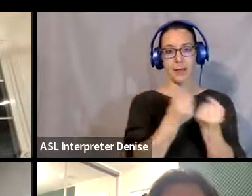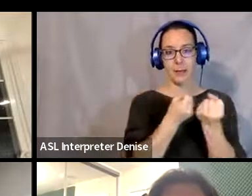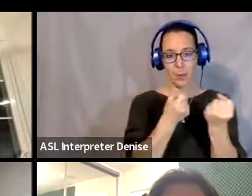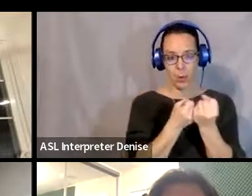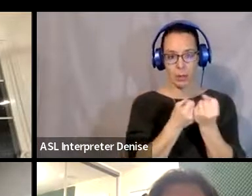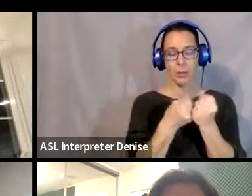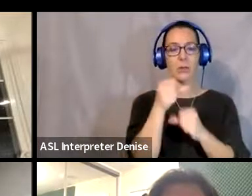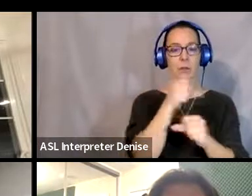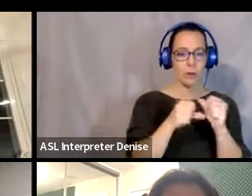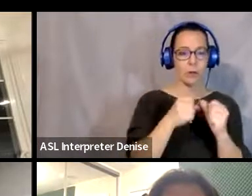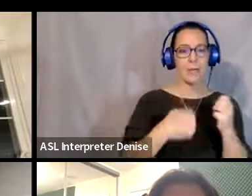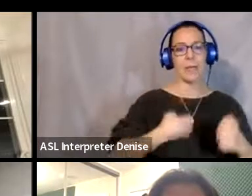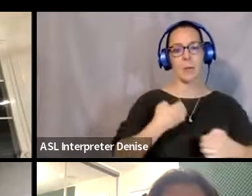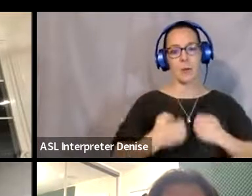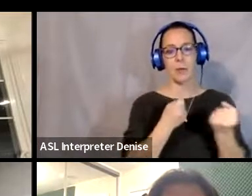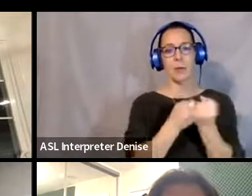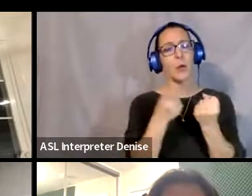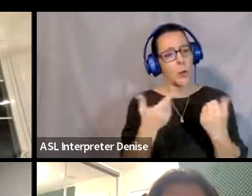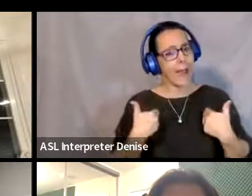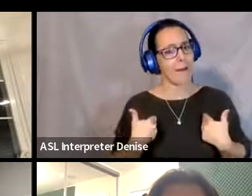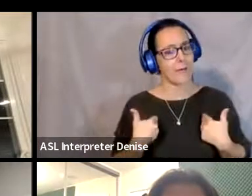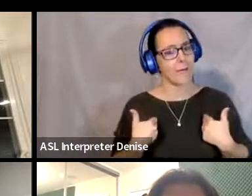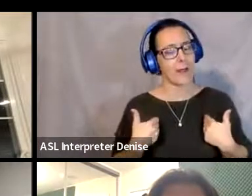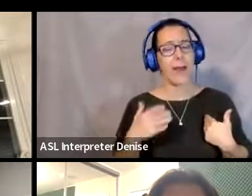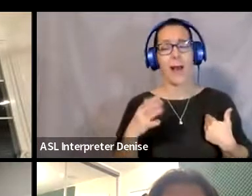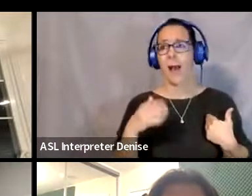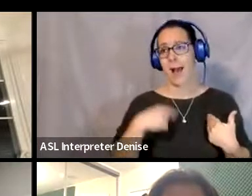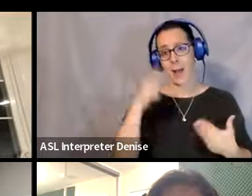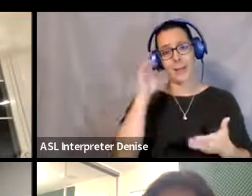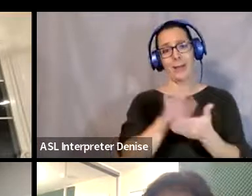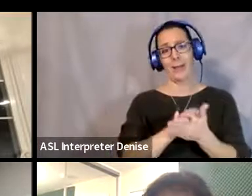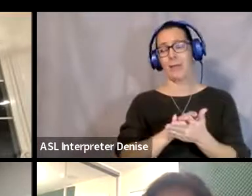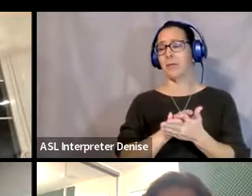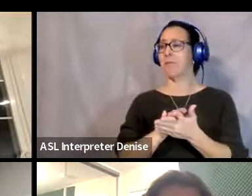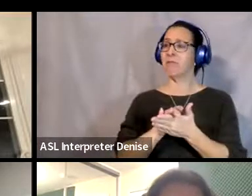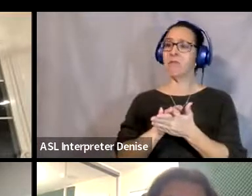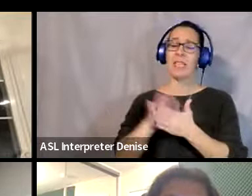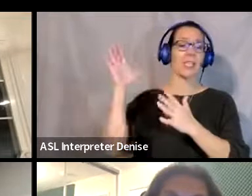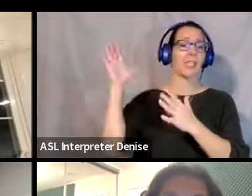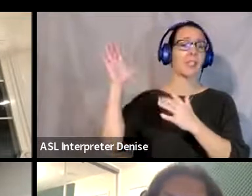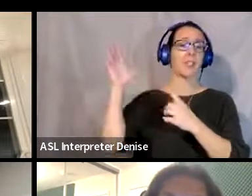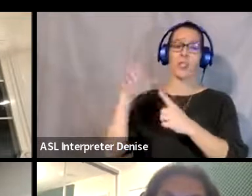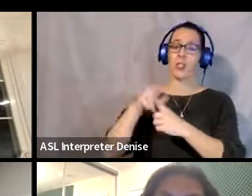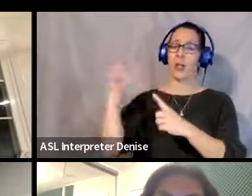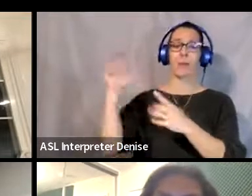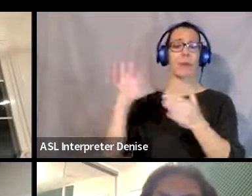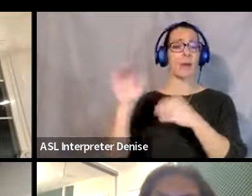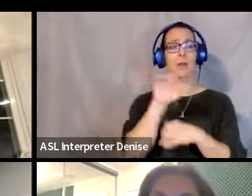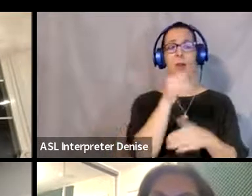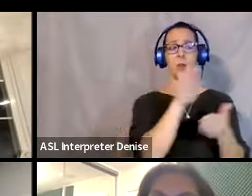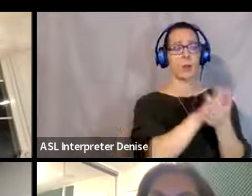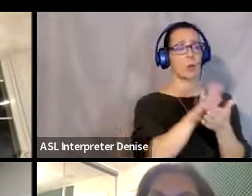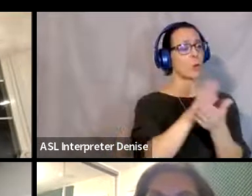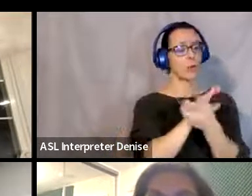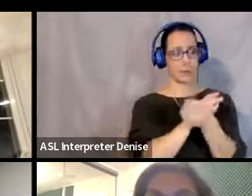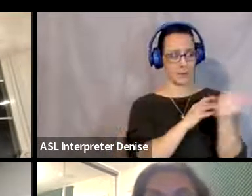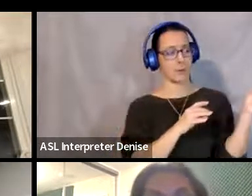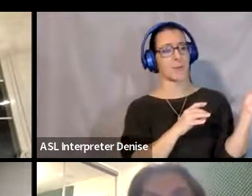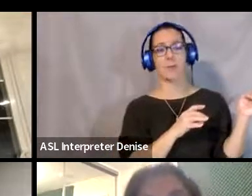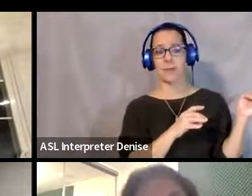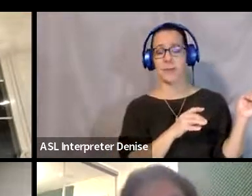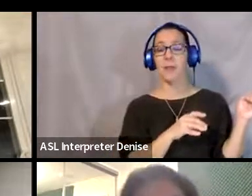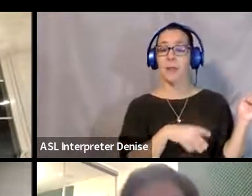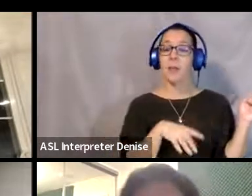emotional support, which you guys have, which is far superior to any other school in the area. You guys did a lot of